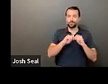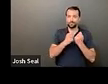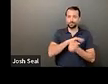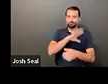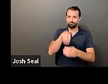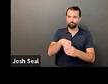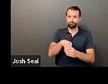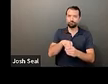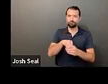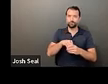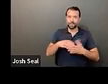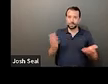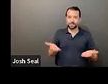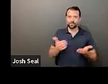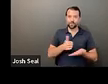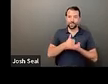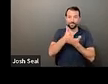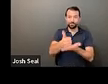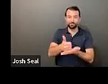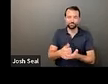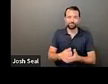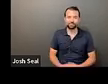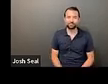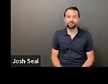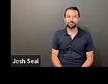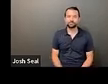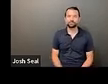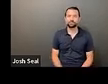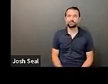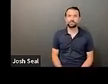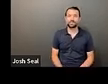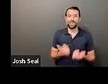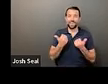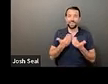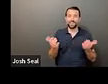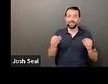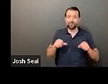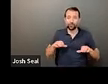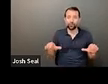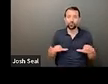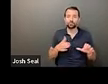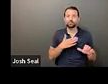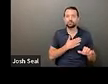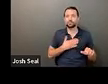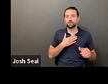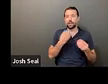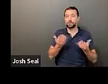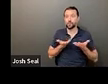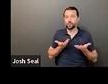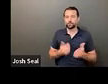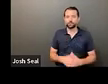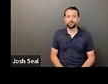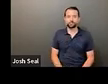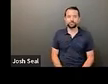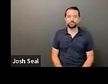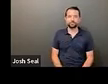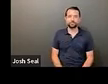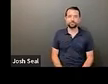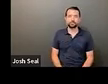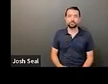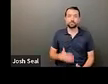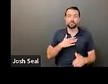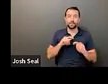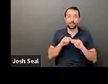that. So if there's anything we can do, you let us know. My team, Jennifer,